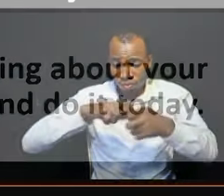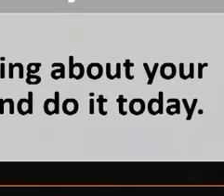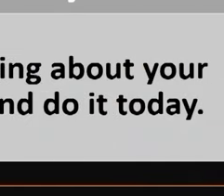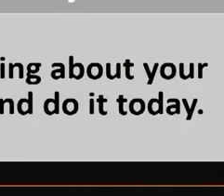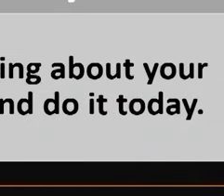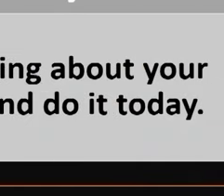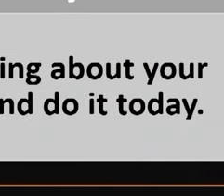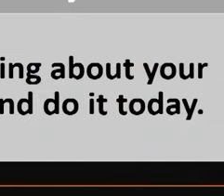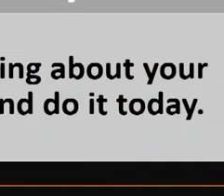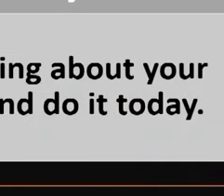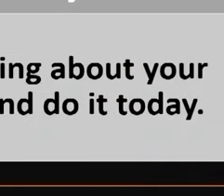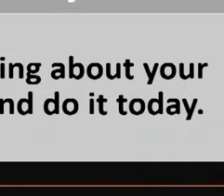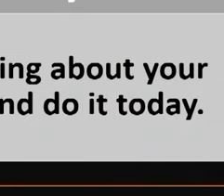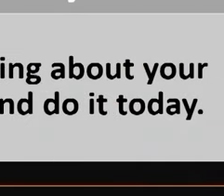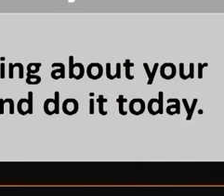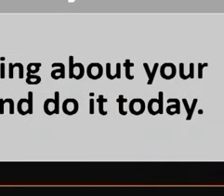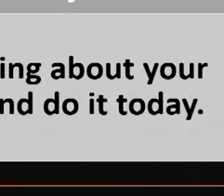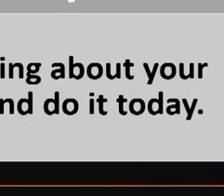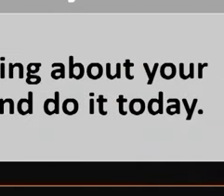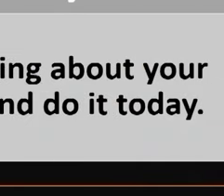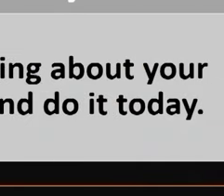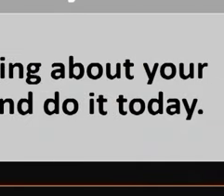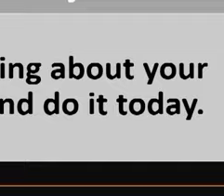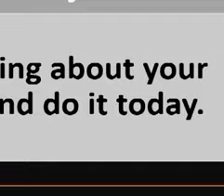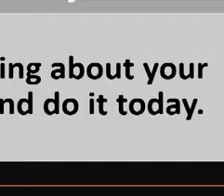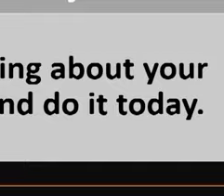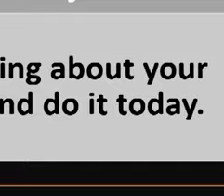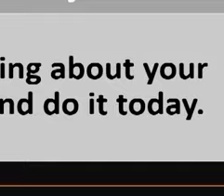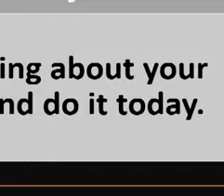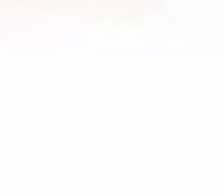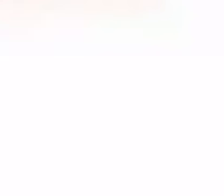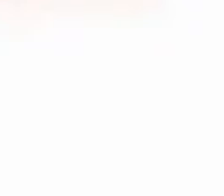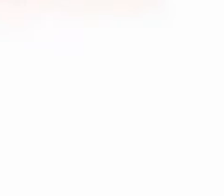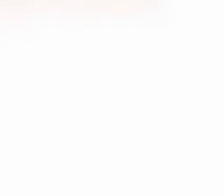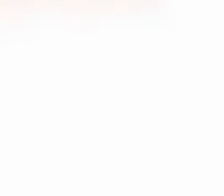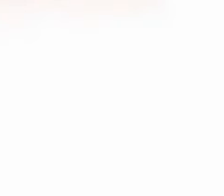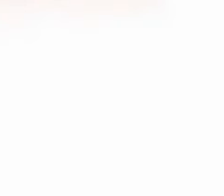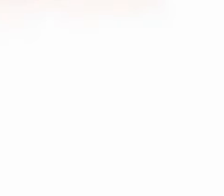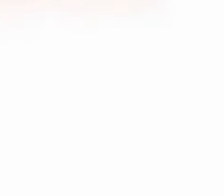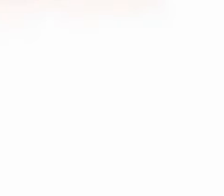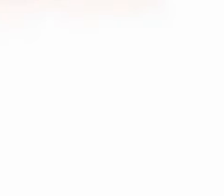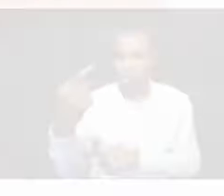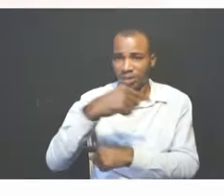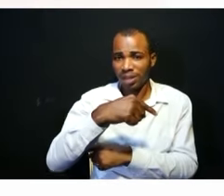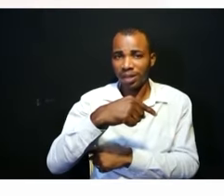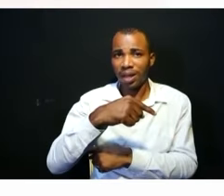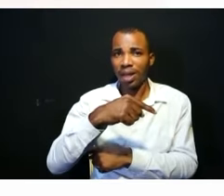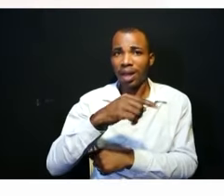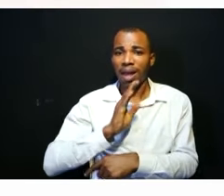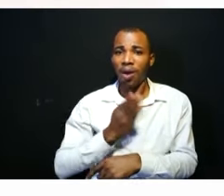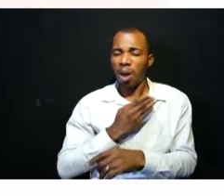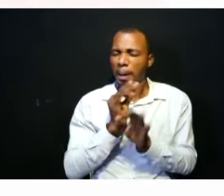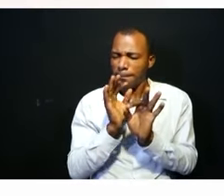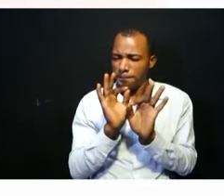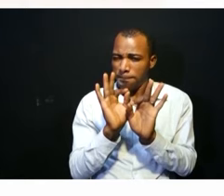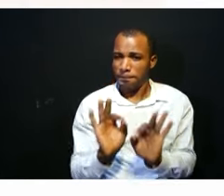troubles. See, today is our most precious possession. It is